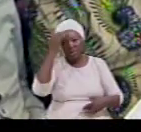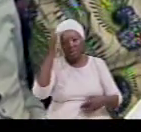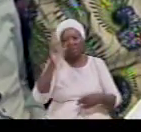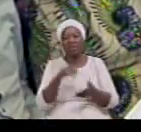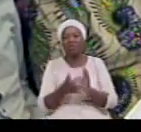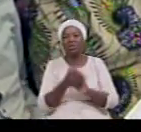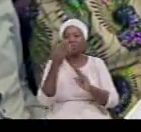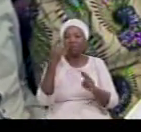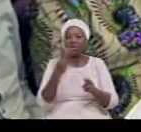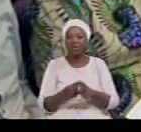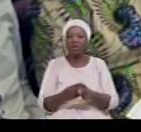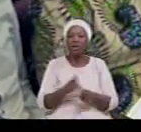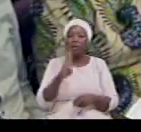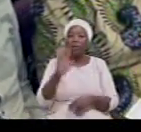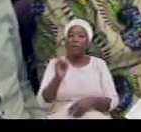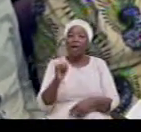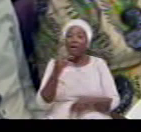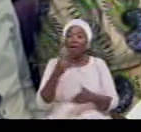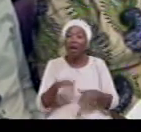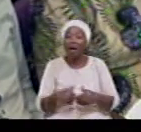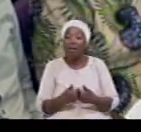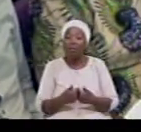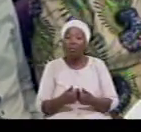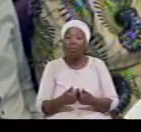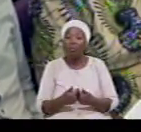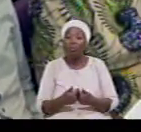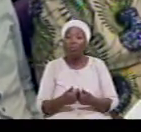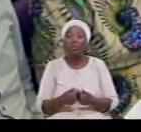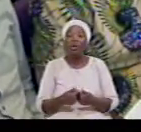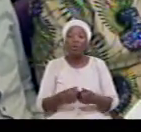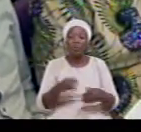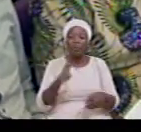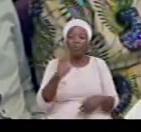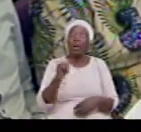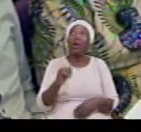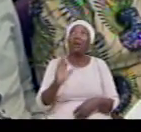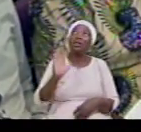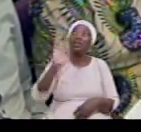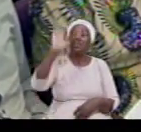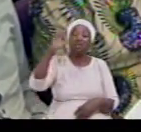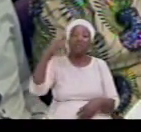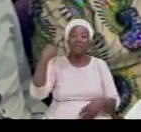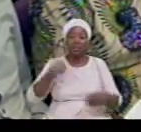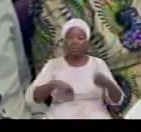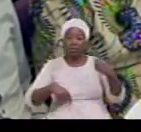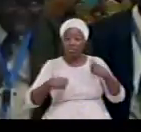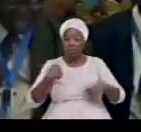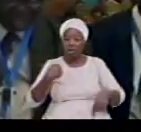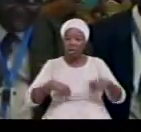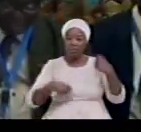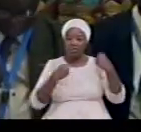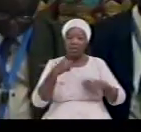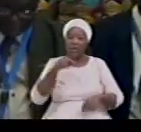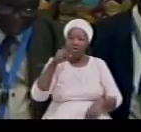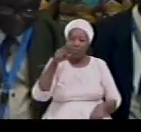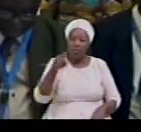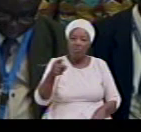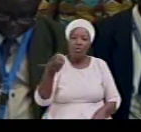By, tell me, his stripes you were healed.